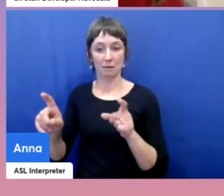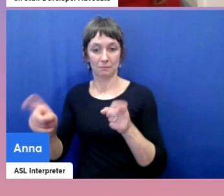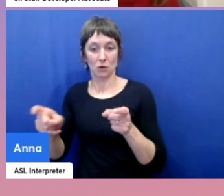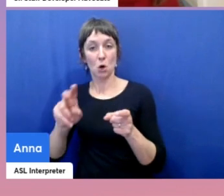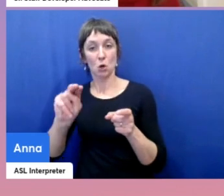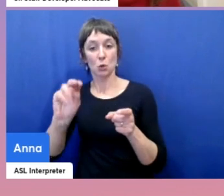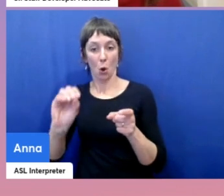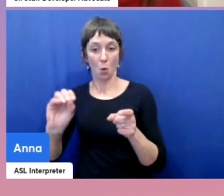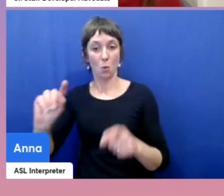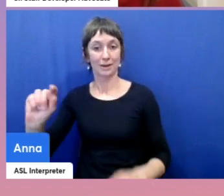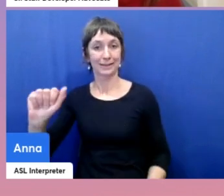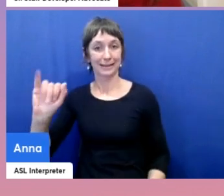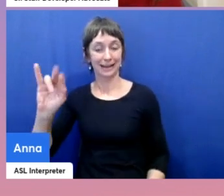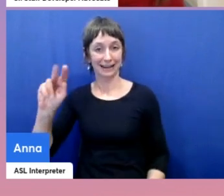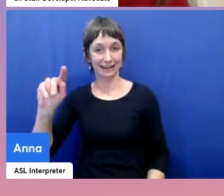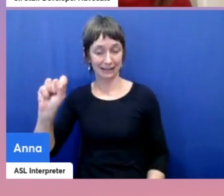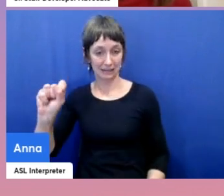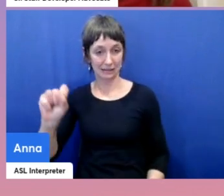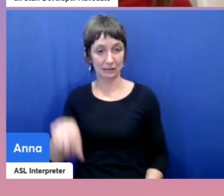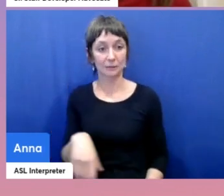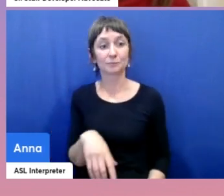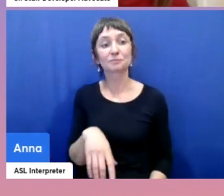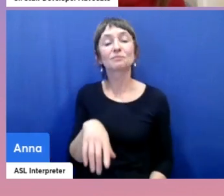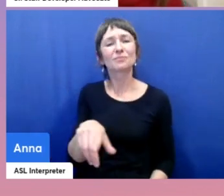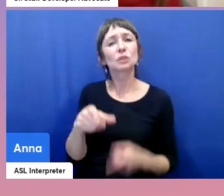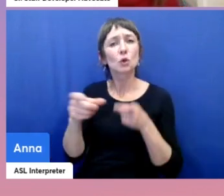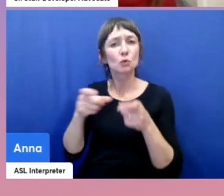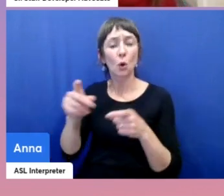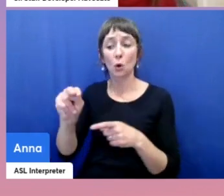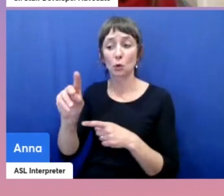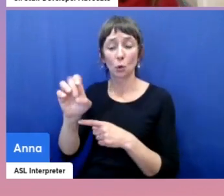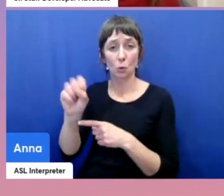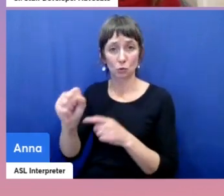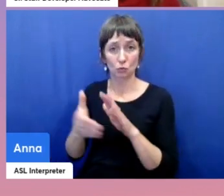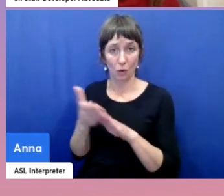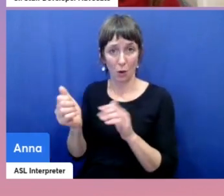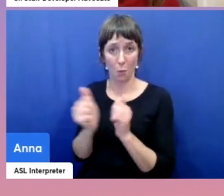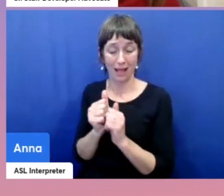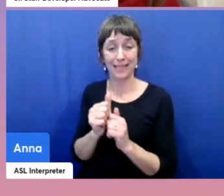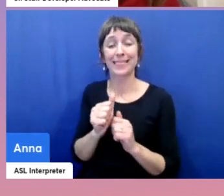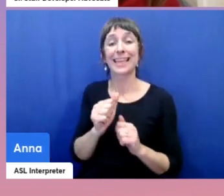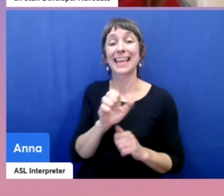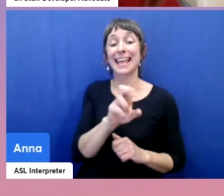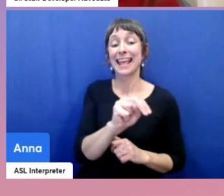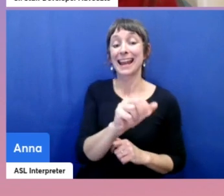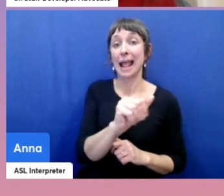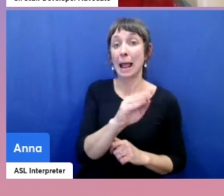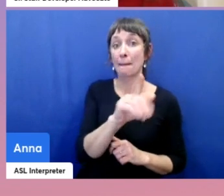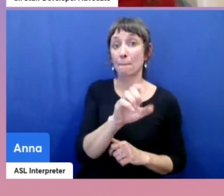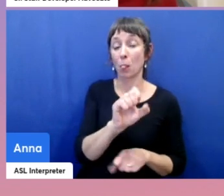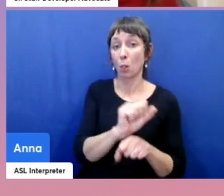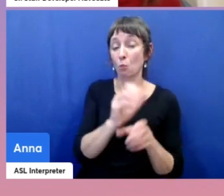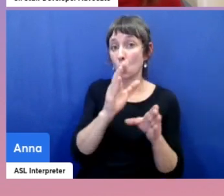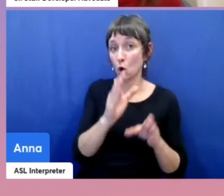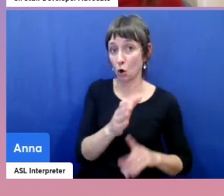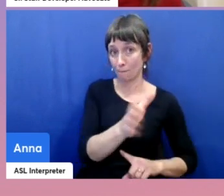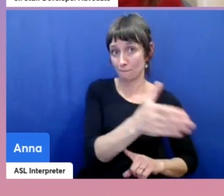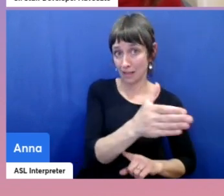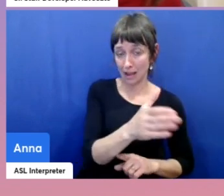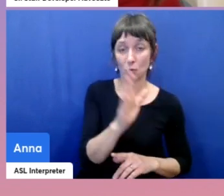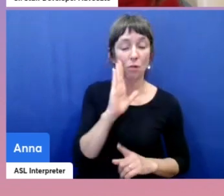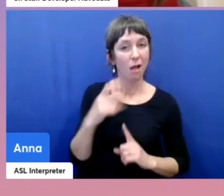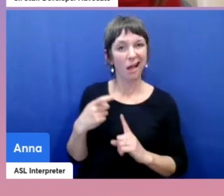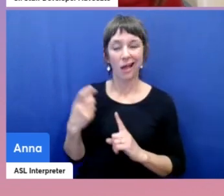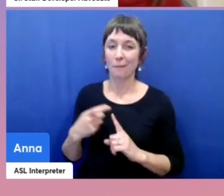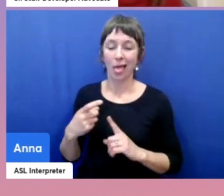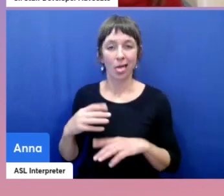Now, by default in K0s, controller nodes running with the enable worker flag are automatically tainted. So